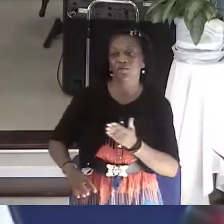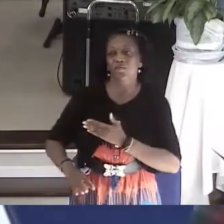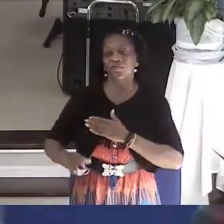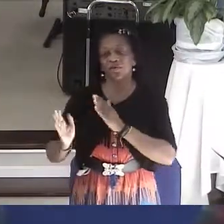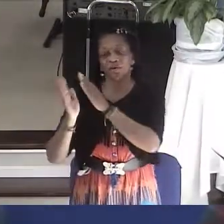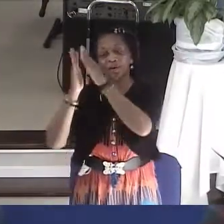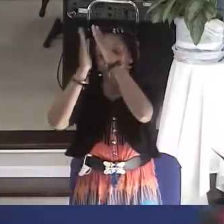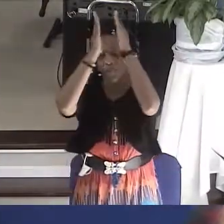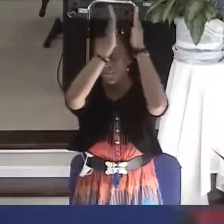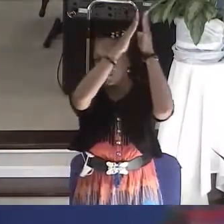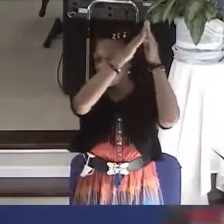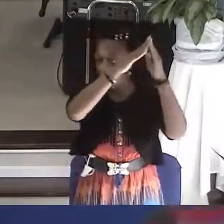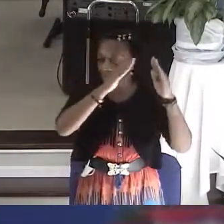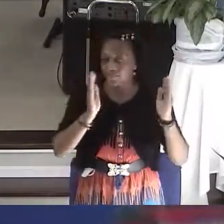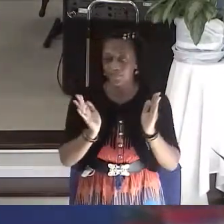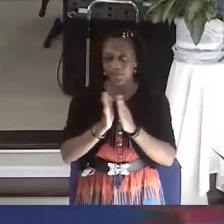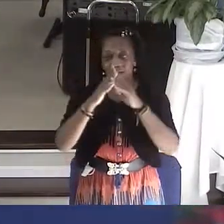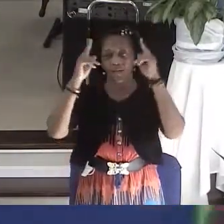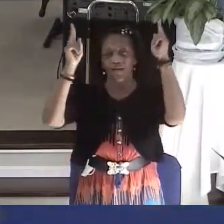Hallelujah, hallelujah.